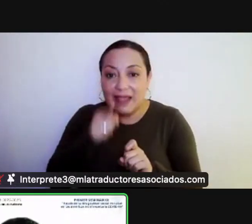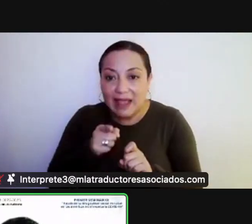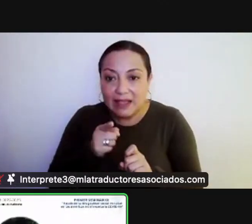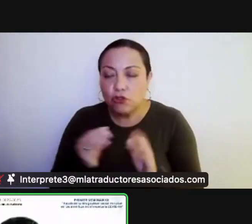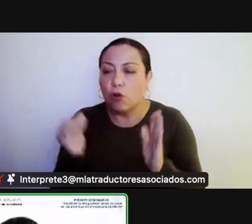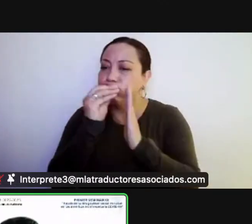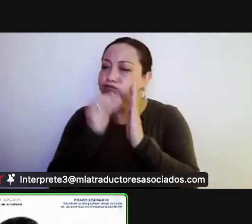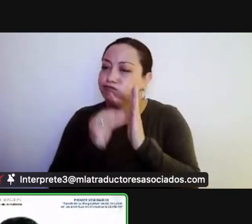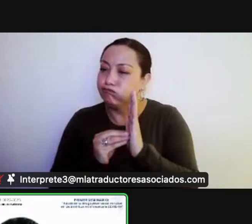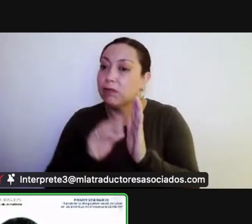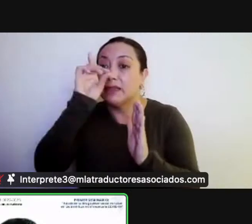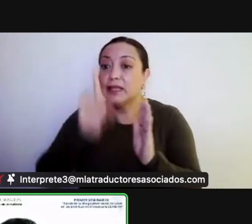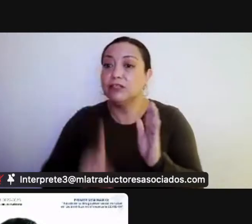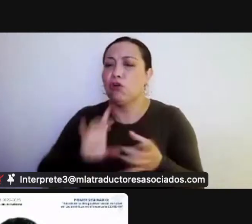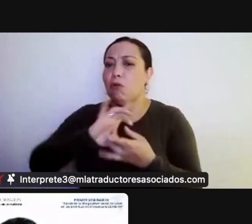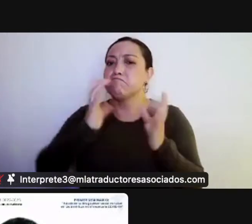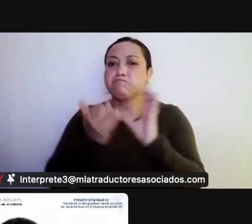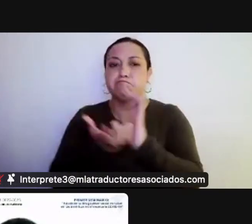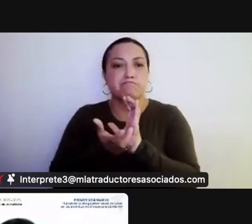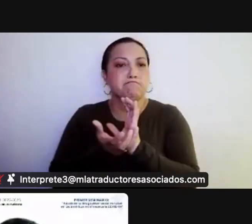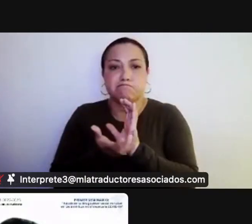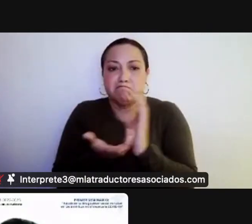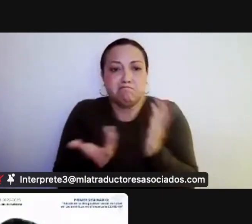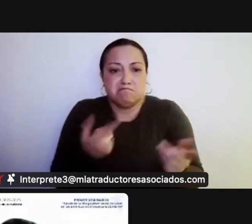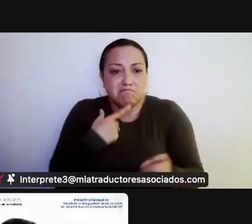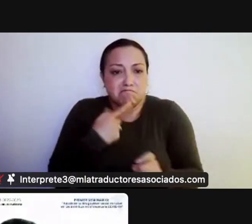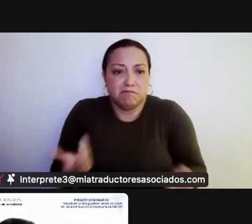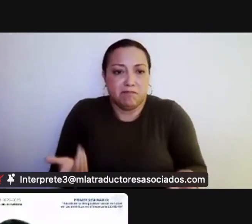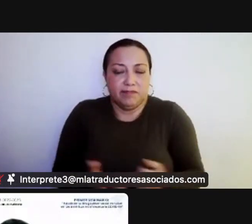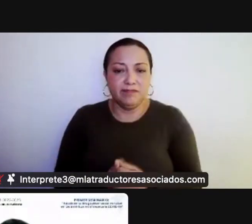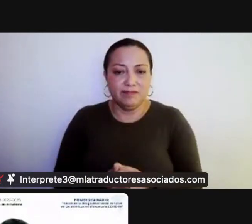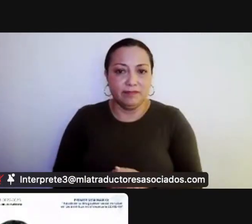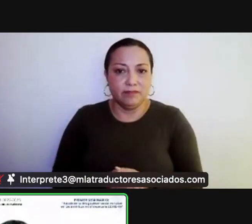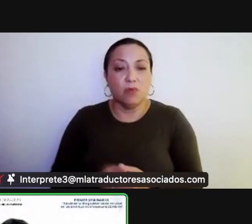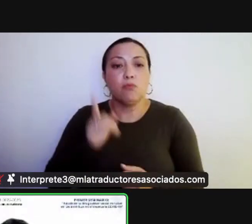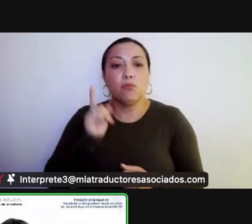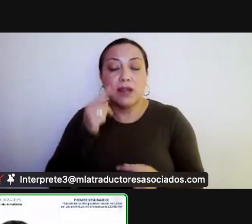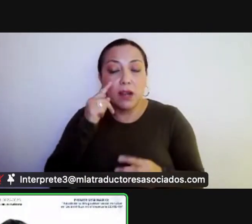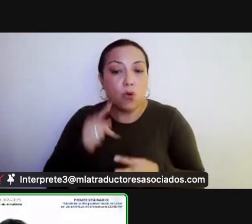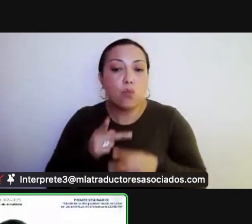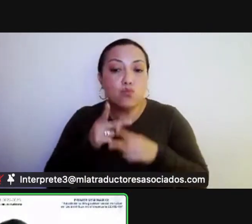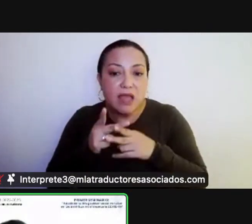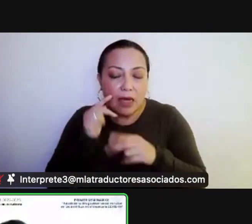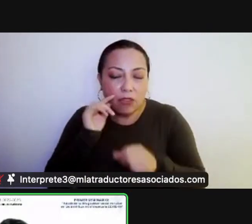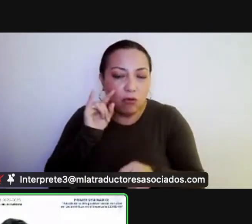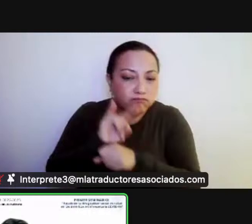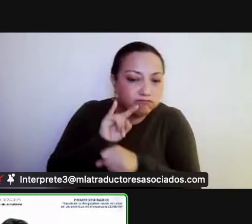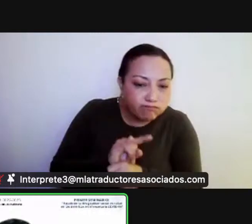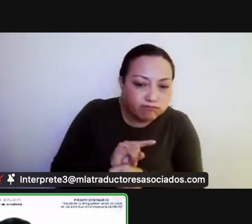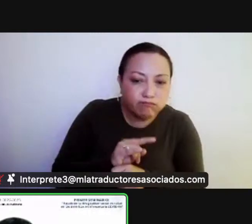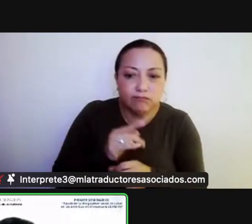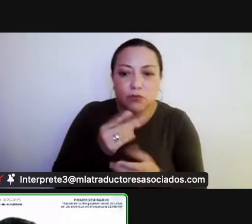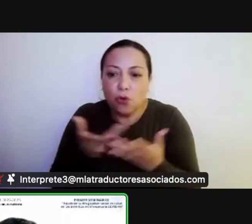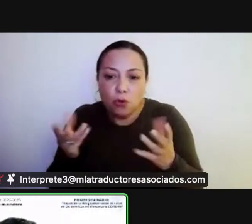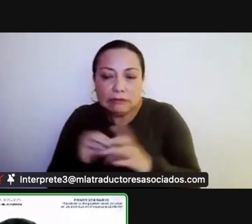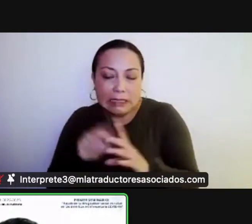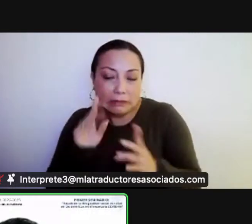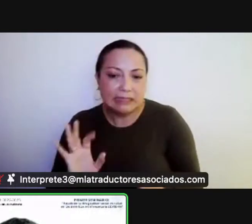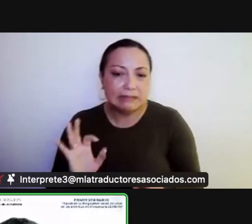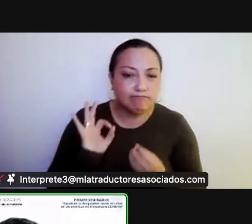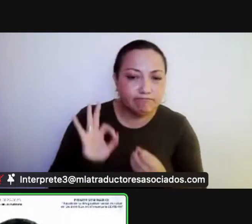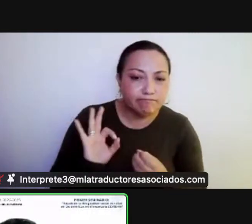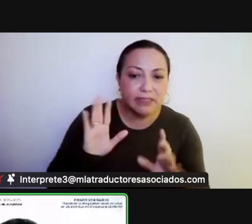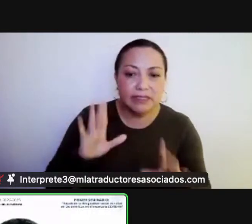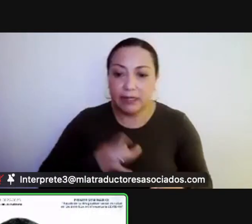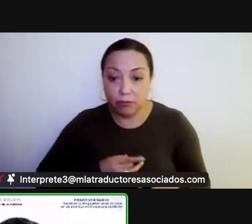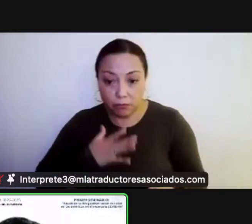to feed global decision because there is no care or observance